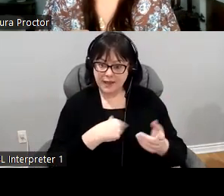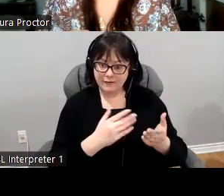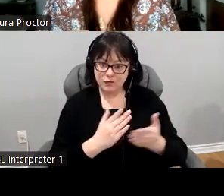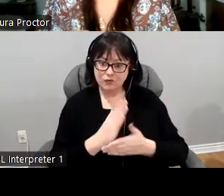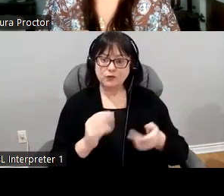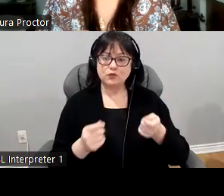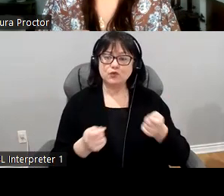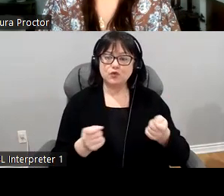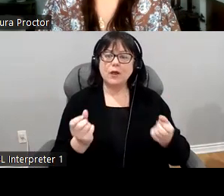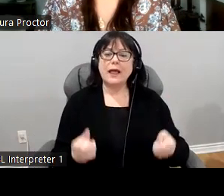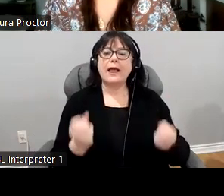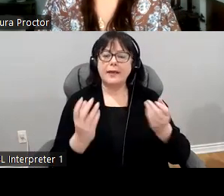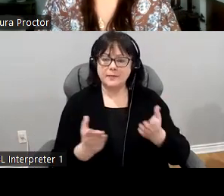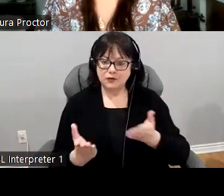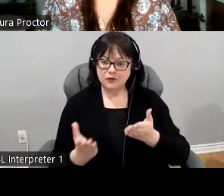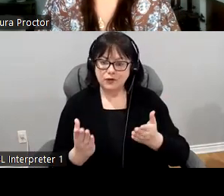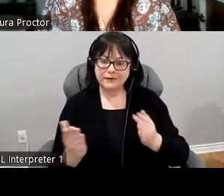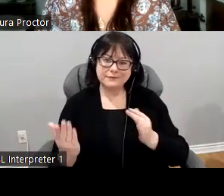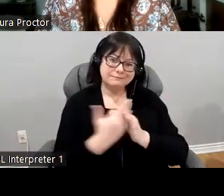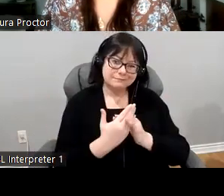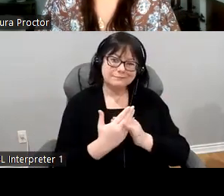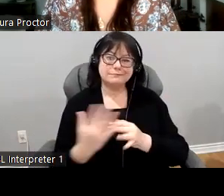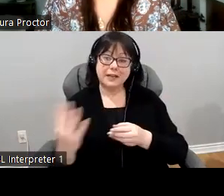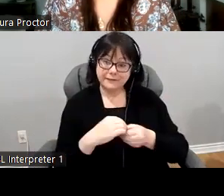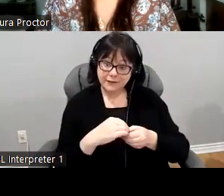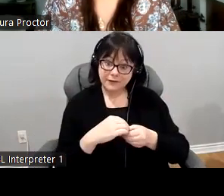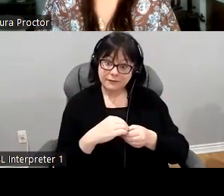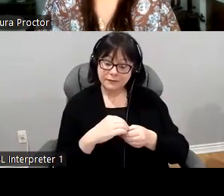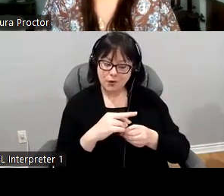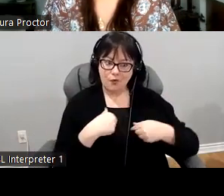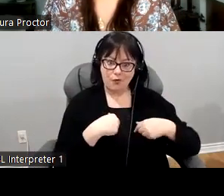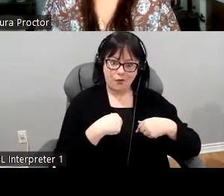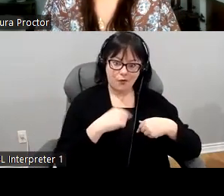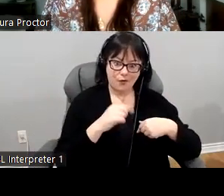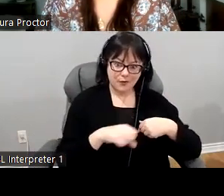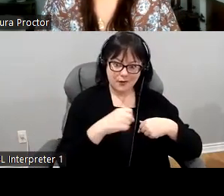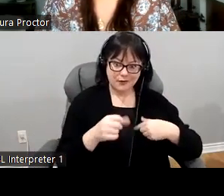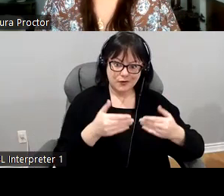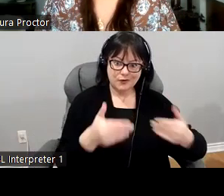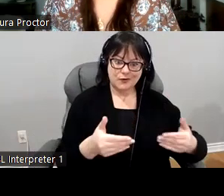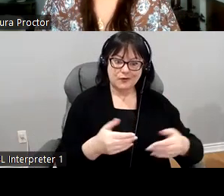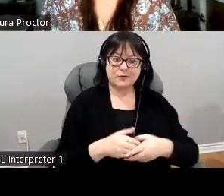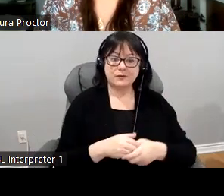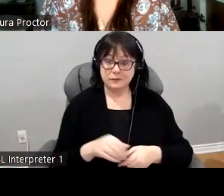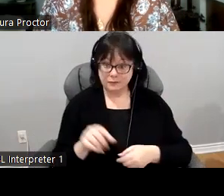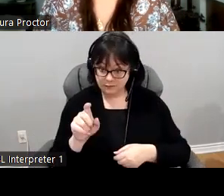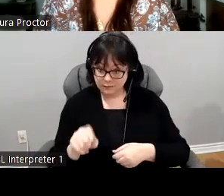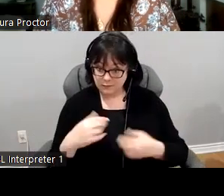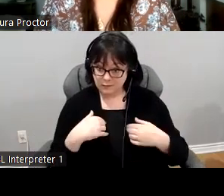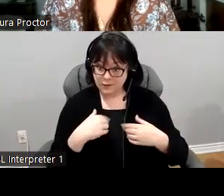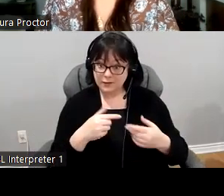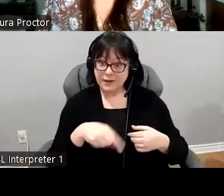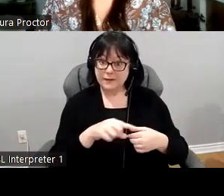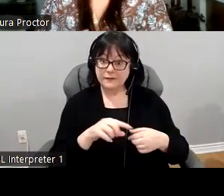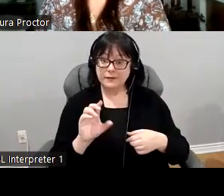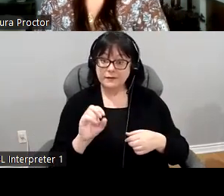to move forward? So I guess they're looking for that consent piece. Are you looking for full consent?